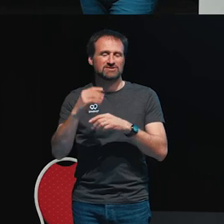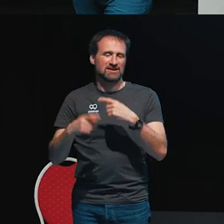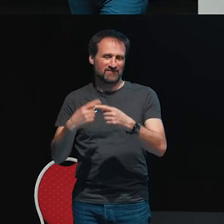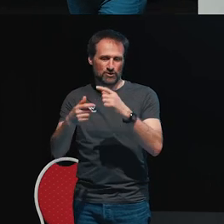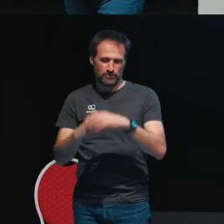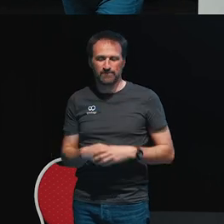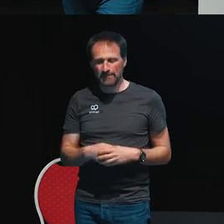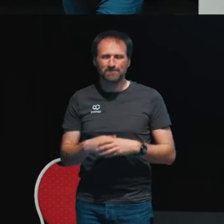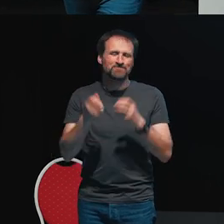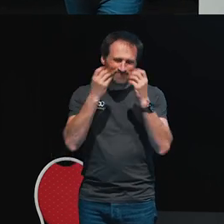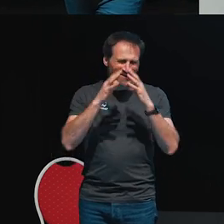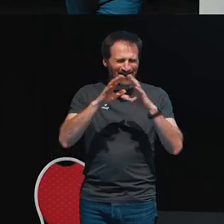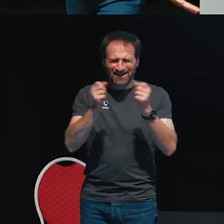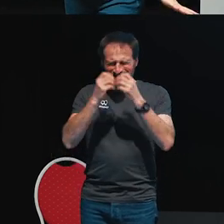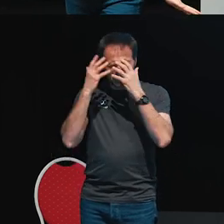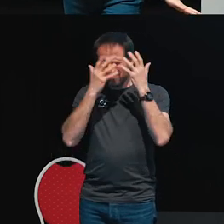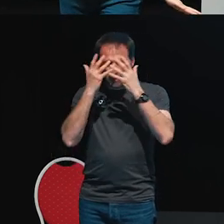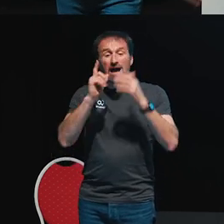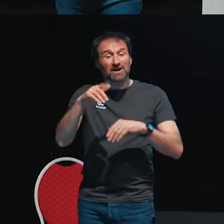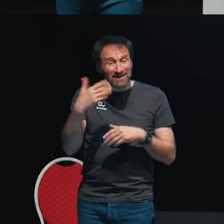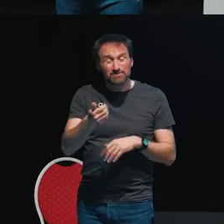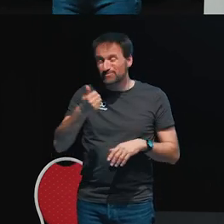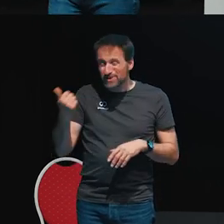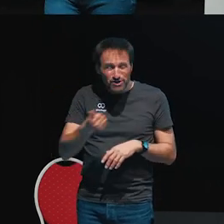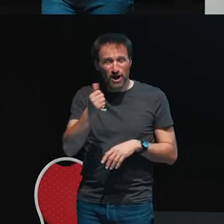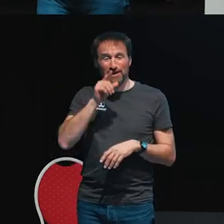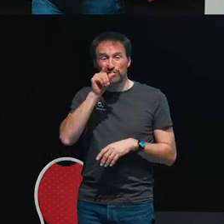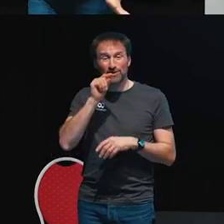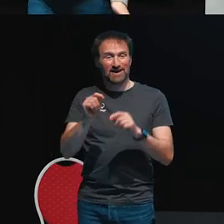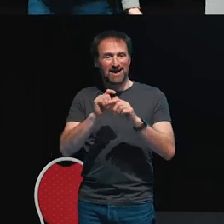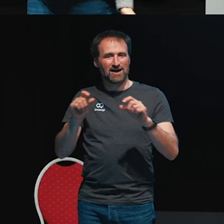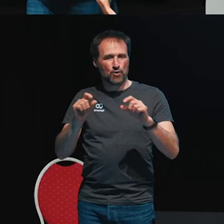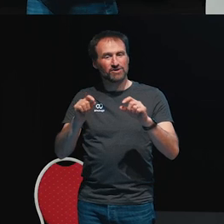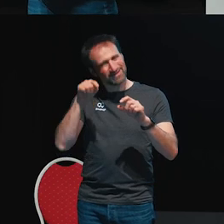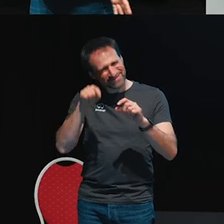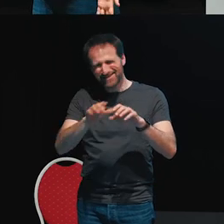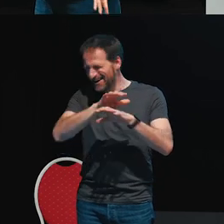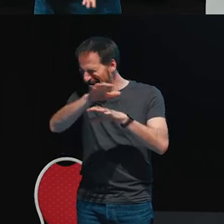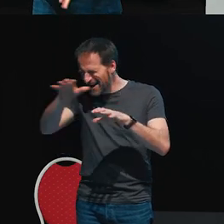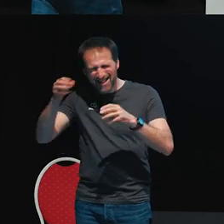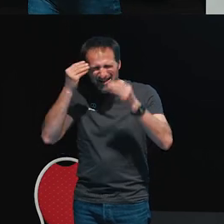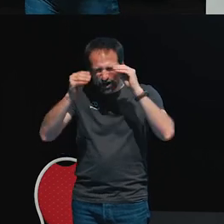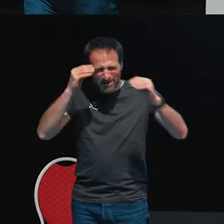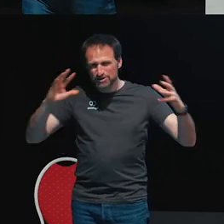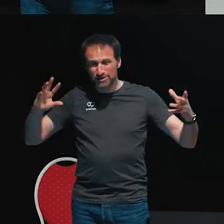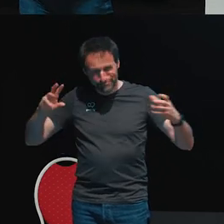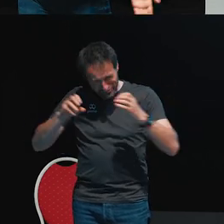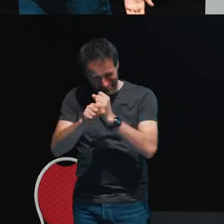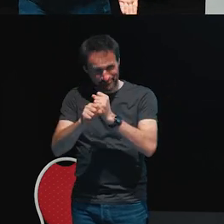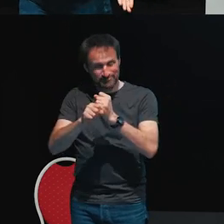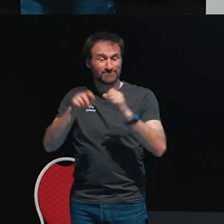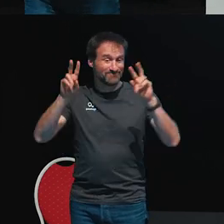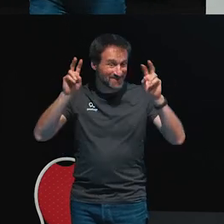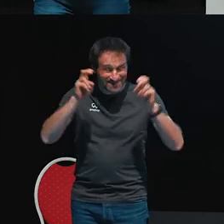It's all confusing, but there's one great Twitter account that aggregates all of that information into one. So it's called Intent to